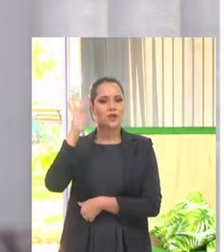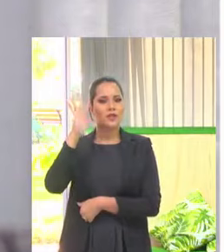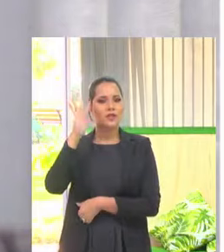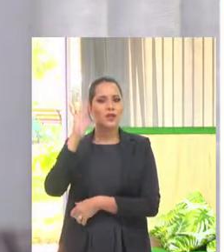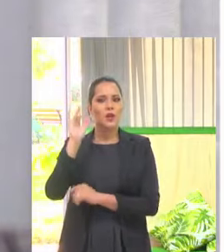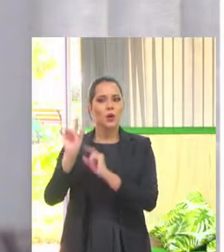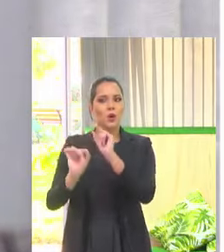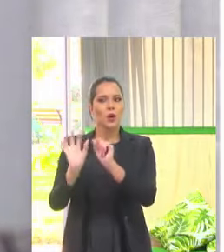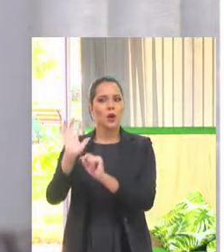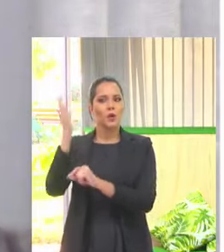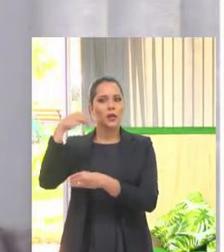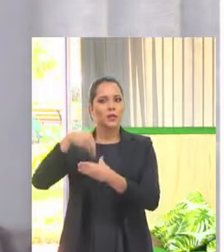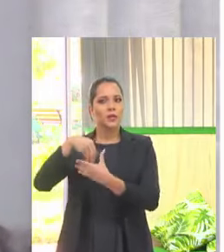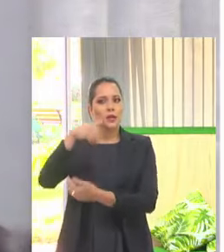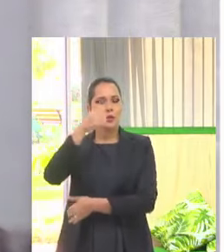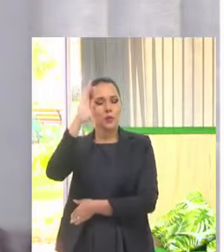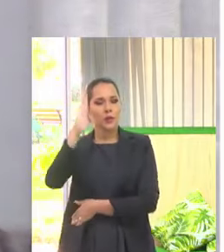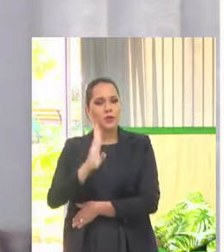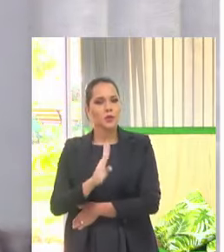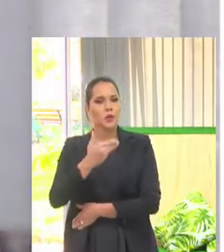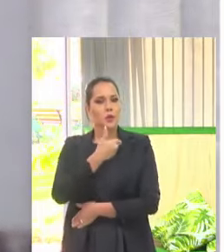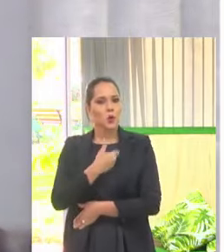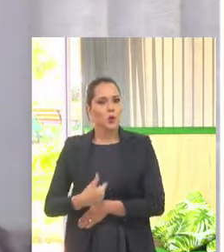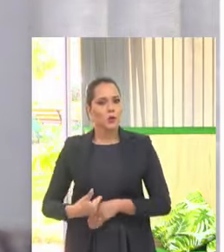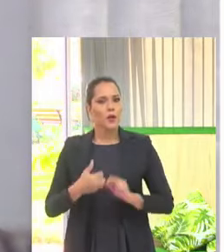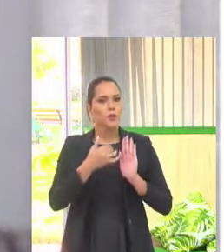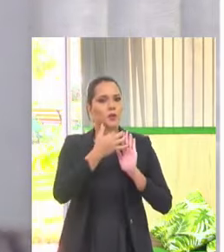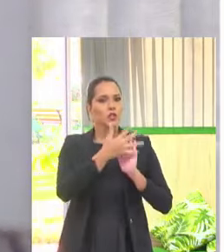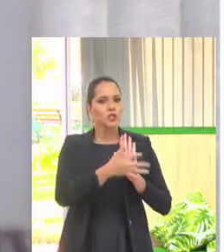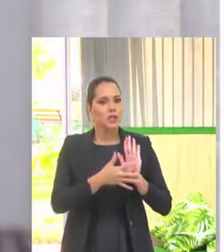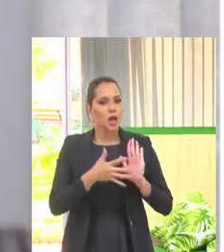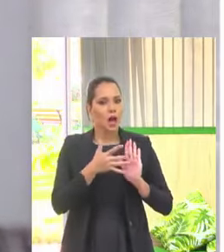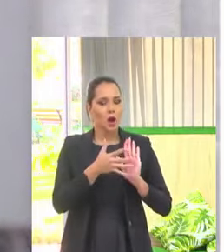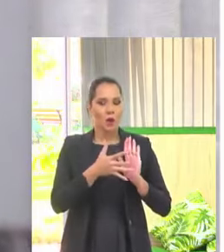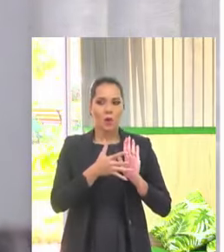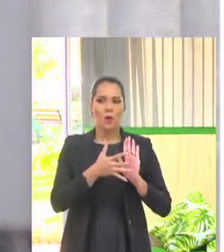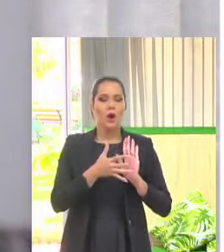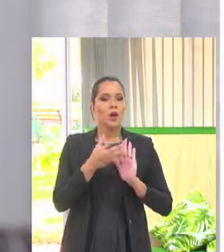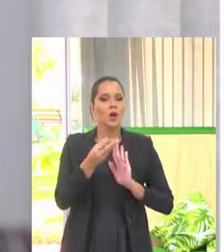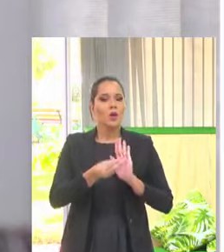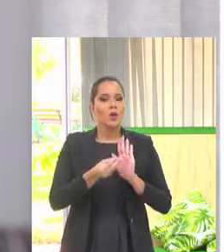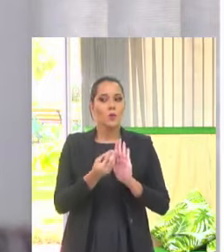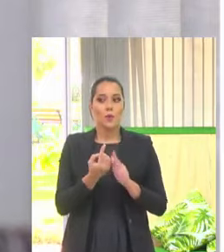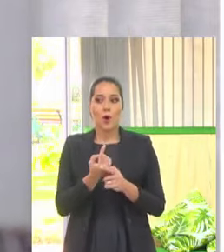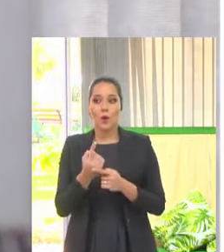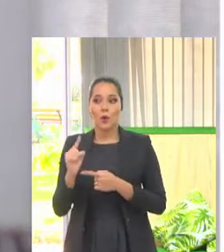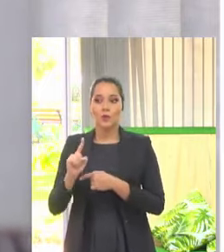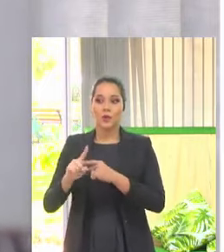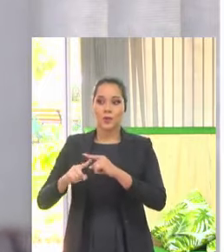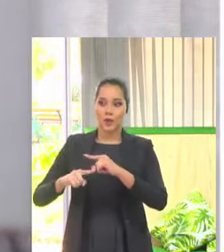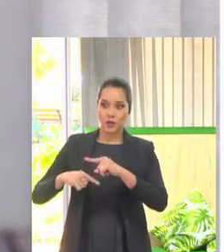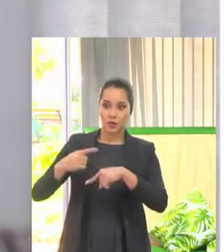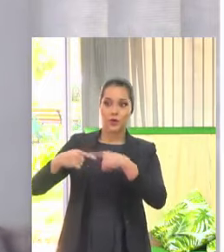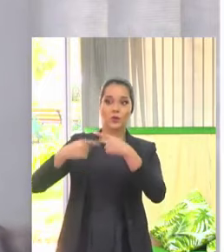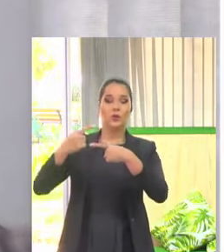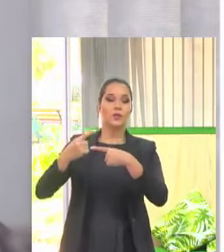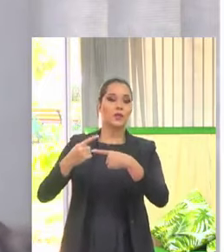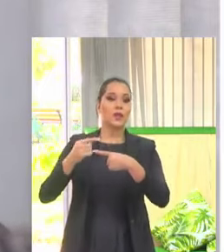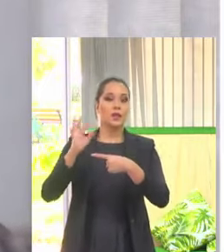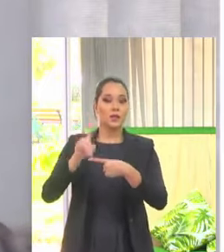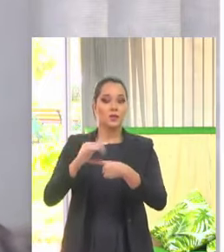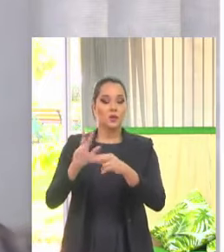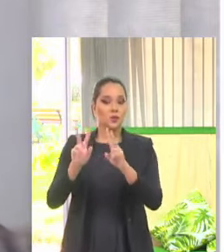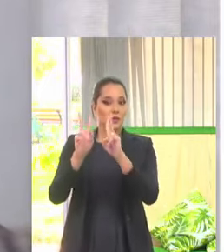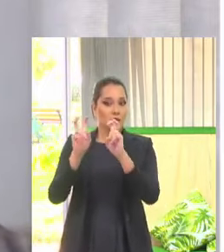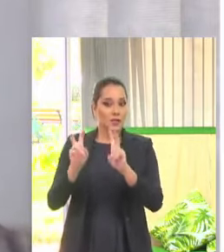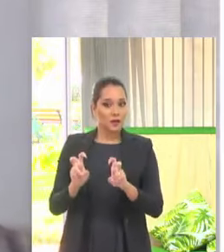digital government. And as a last round of evolutions in our approaches, we